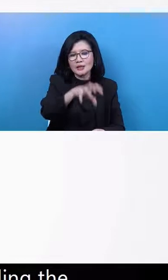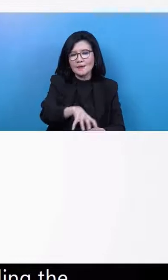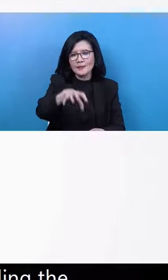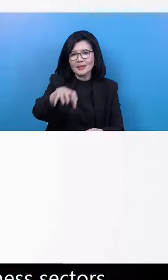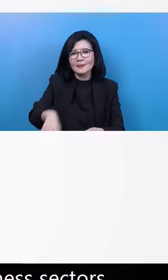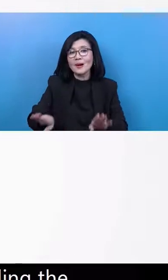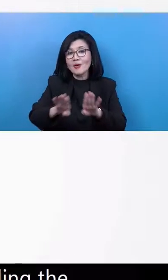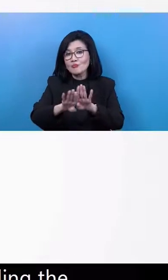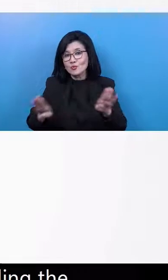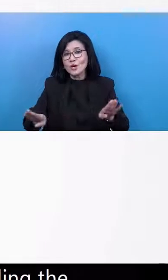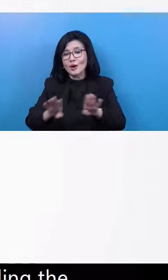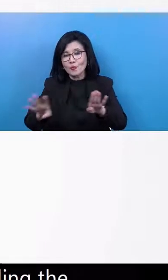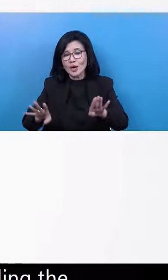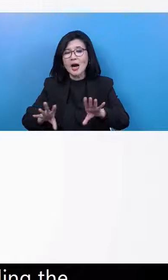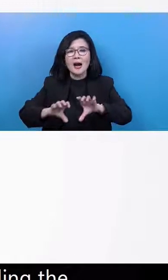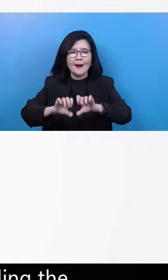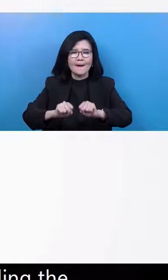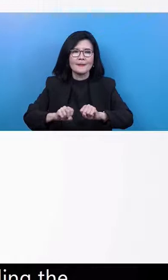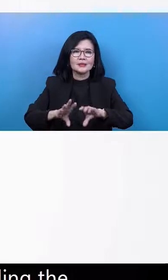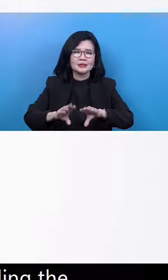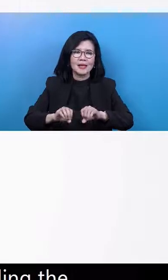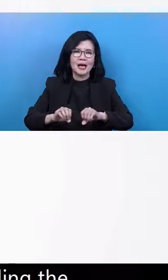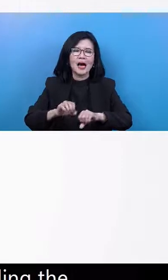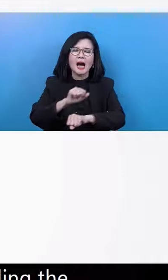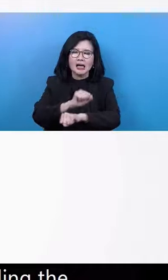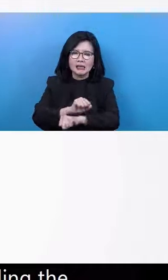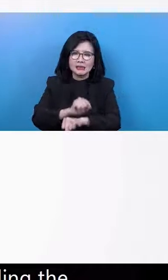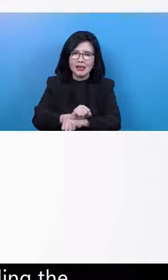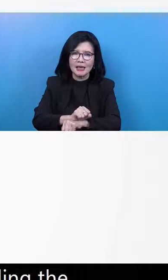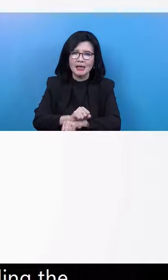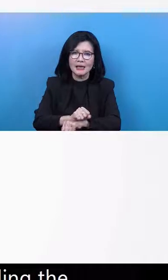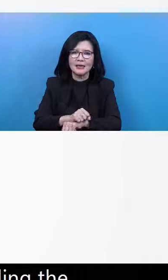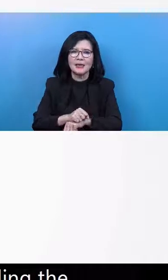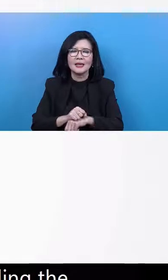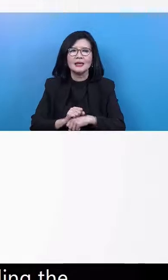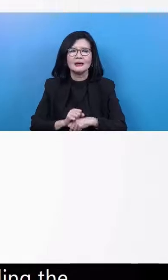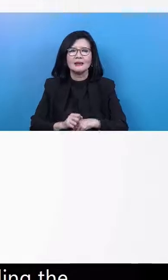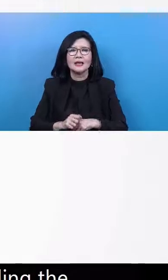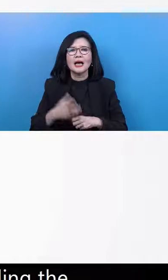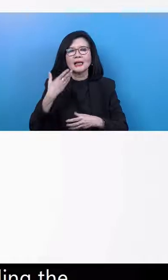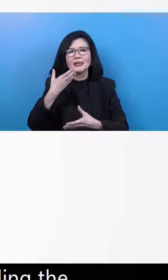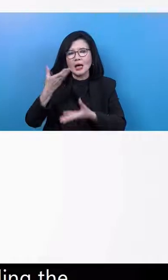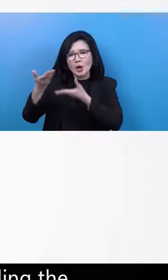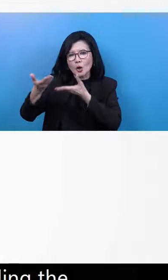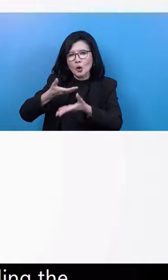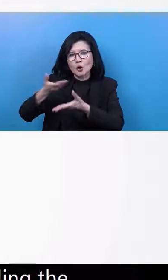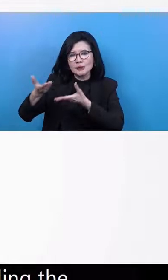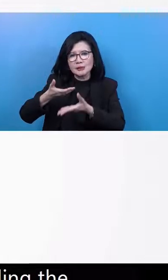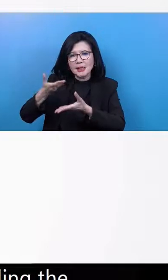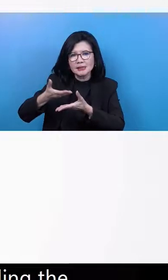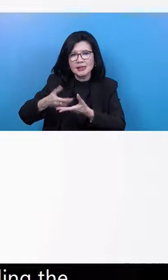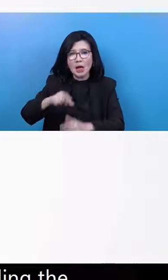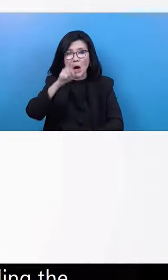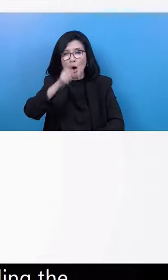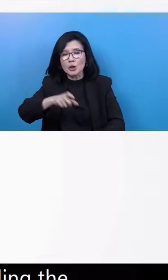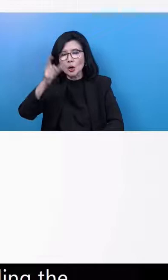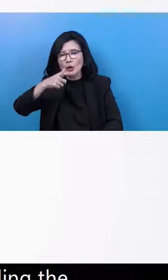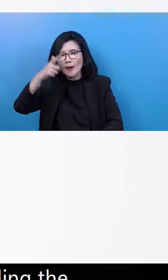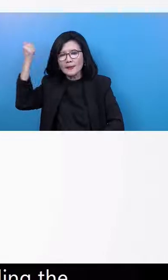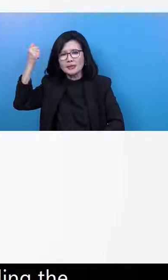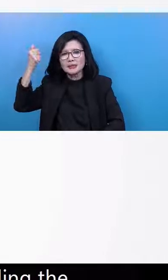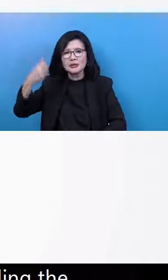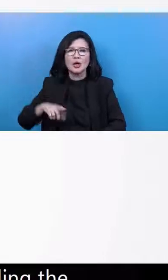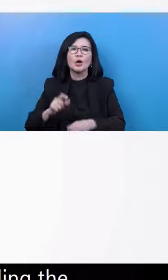have undertaken consultation with all our stakeholders, including the business sectors, as well as our external